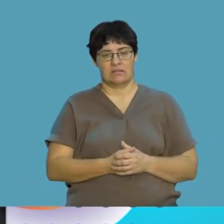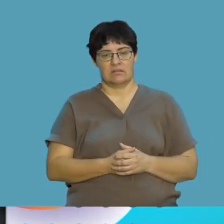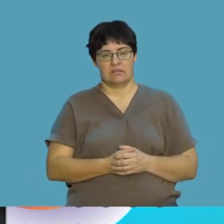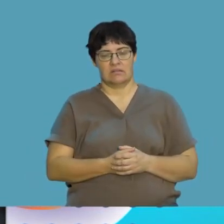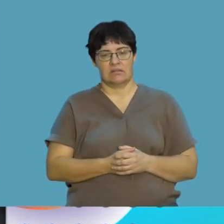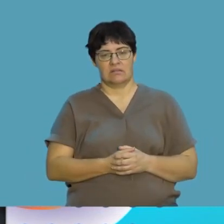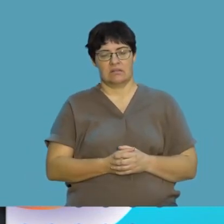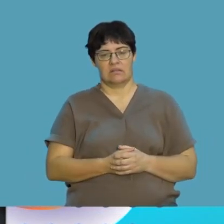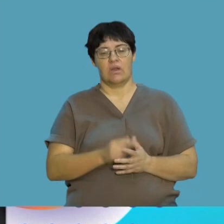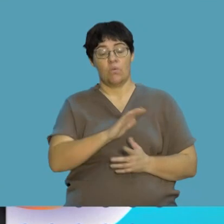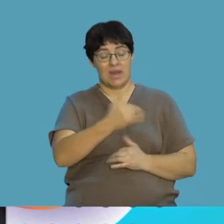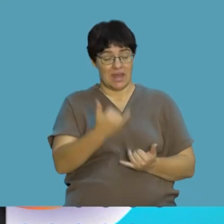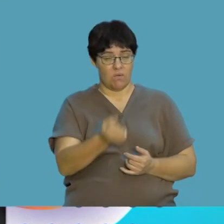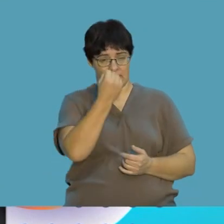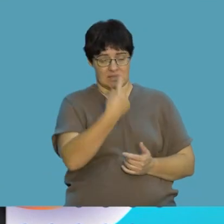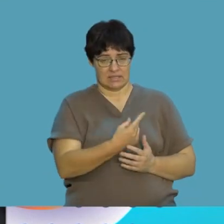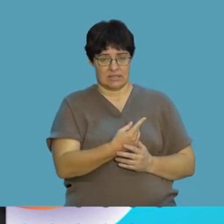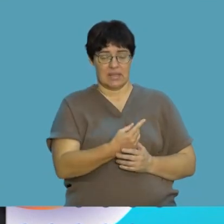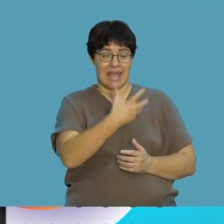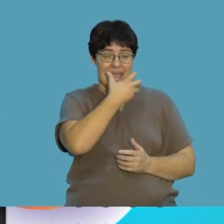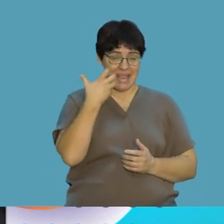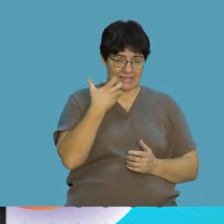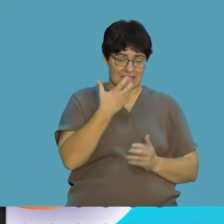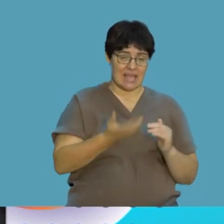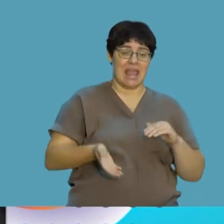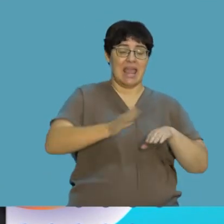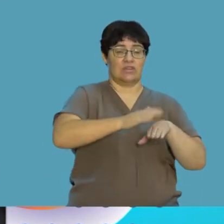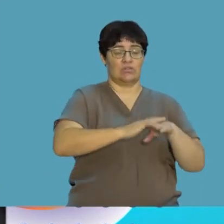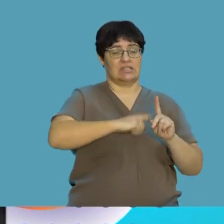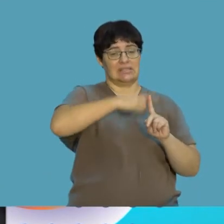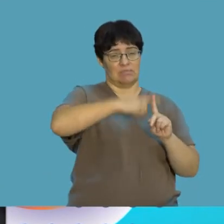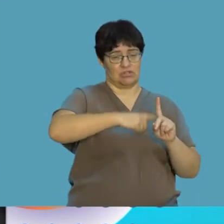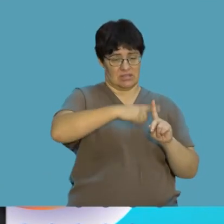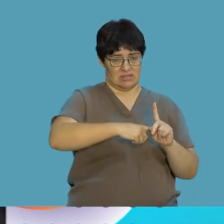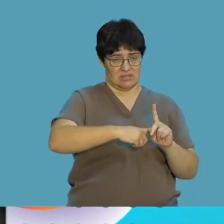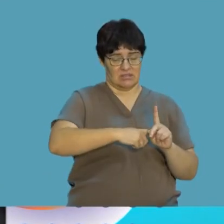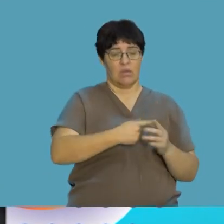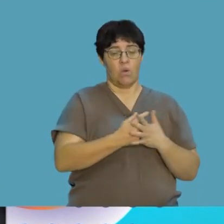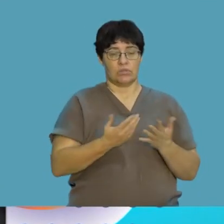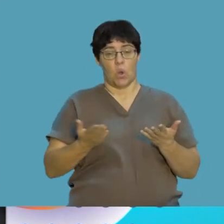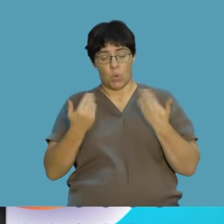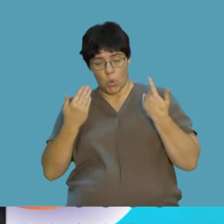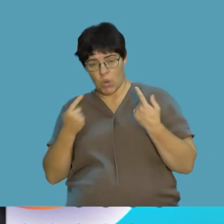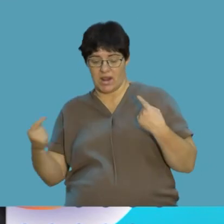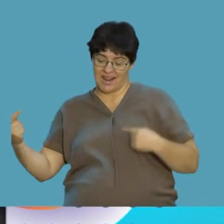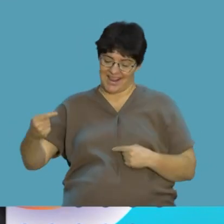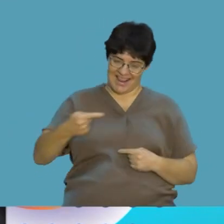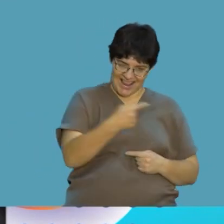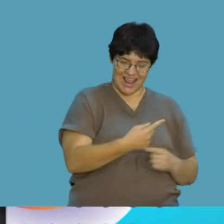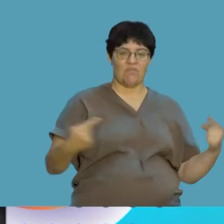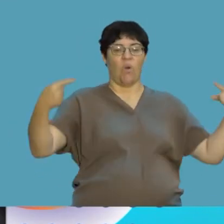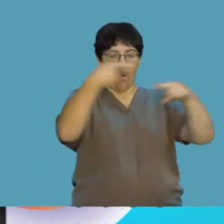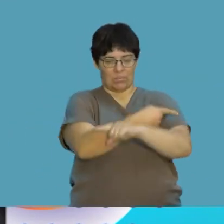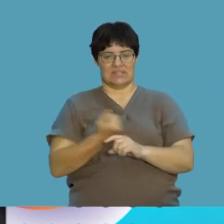we understand that heating increases the temperature. Obviously, the cooling will also have an opposite effect. So in